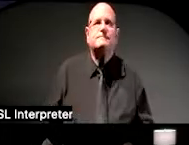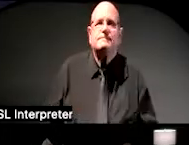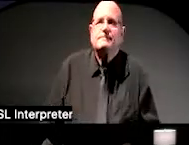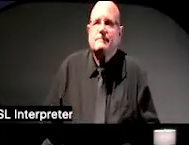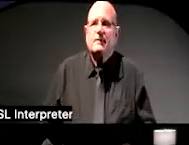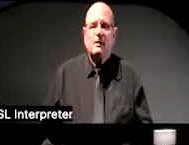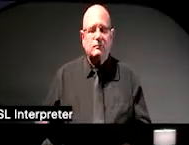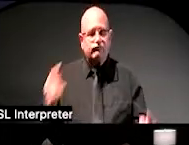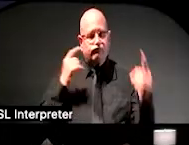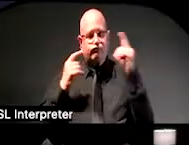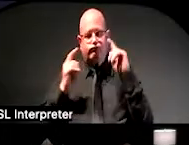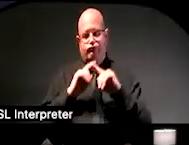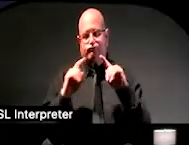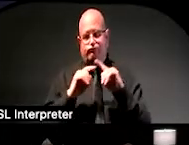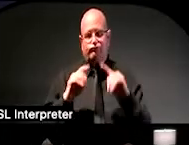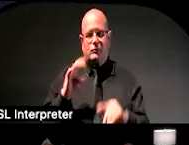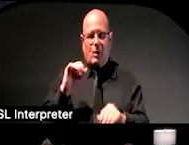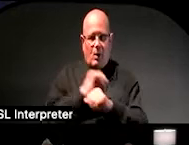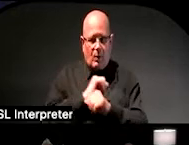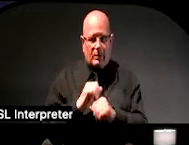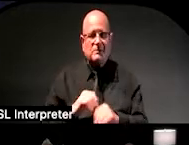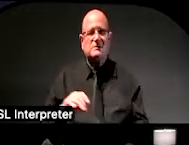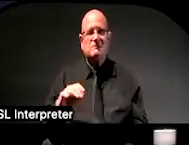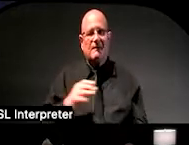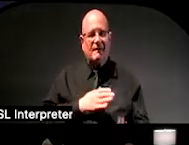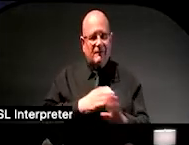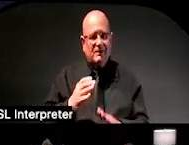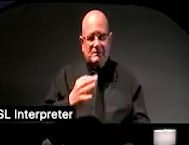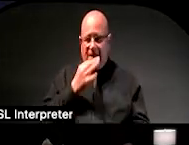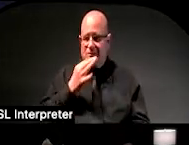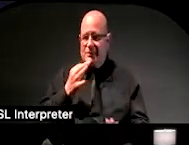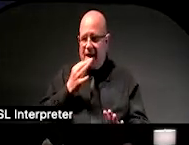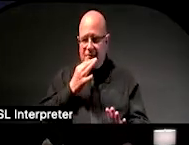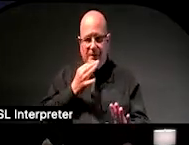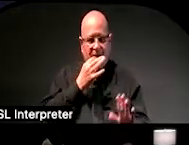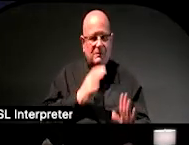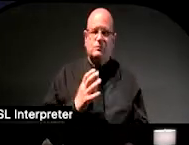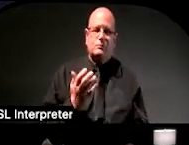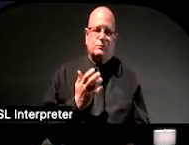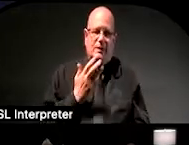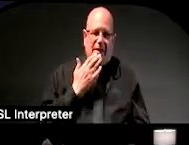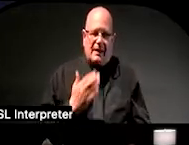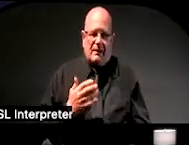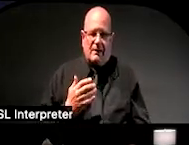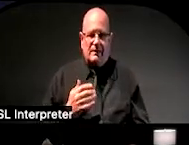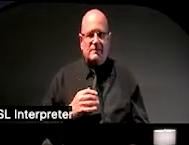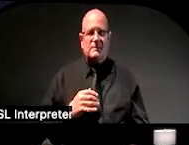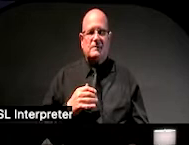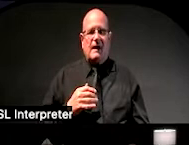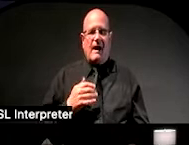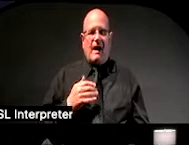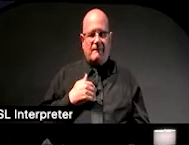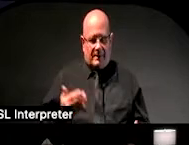hearing so many colleagues in the field that just have expertise. So thank you for having me here, and thank you for the invitation.